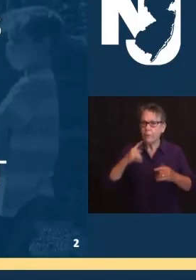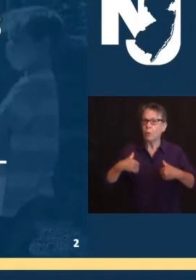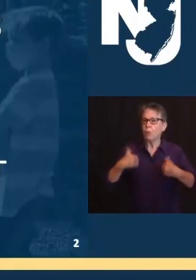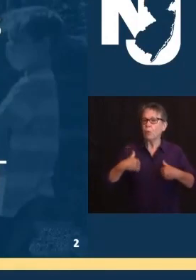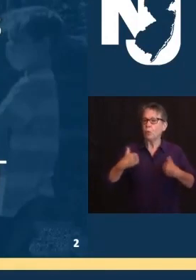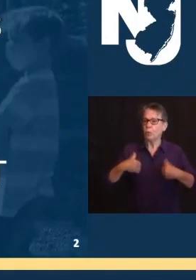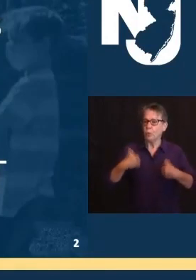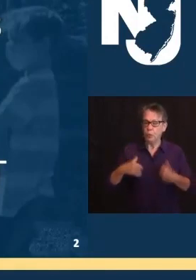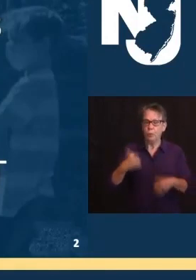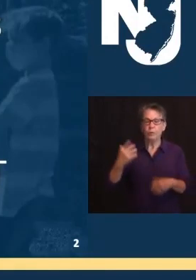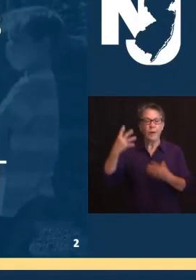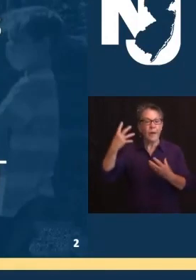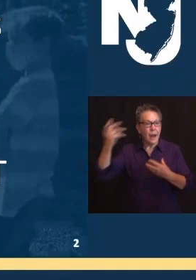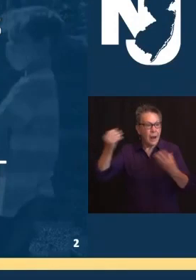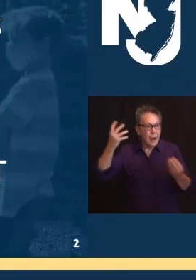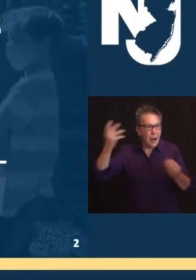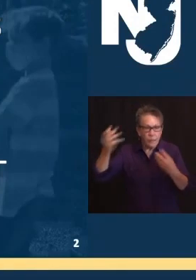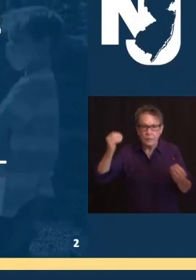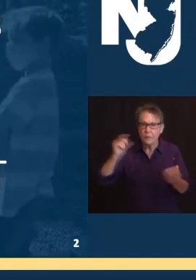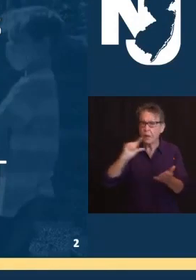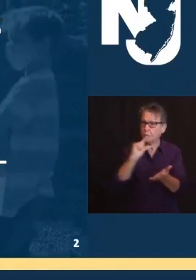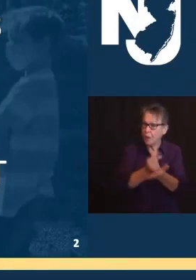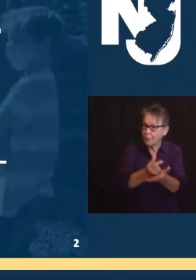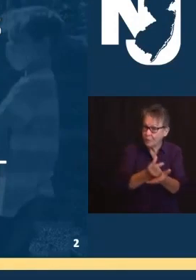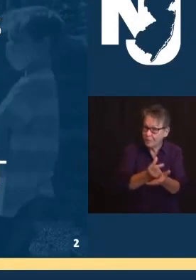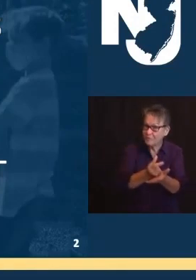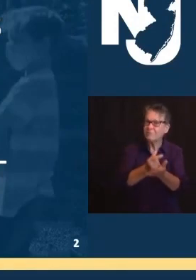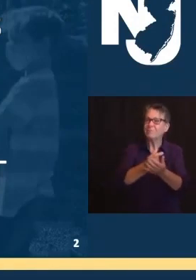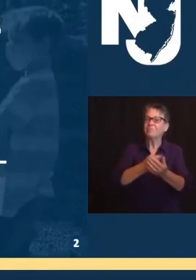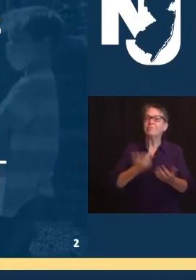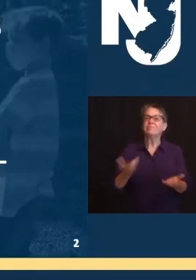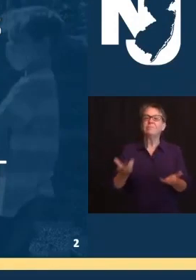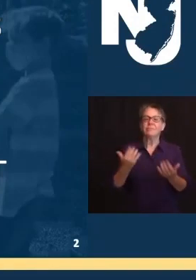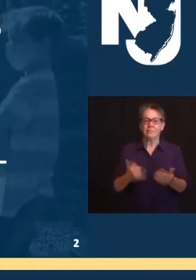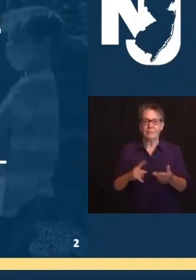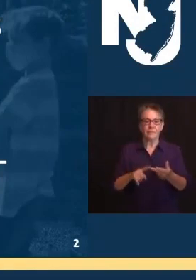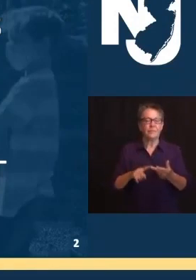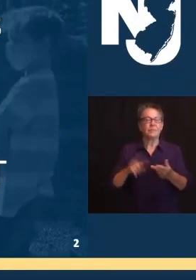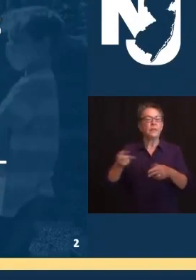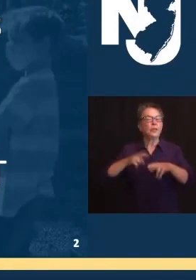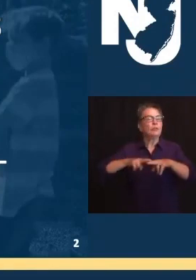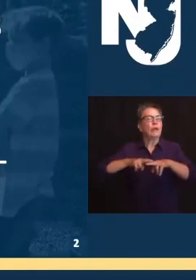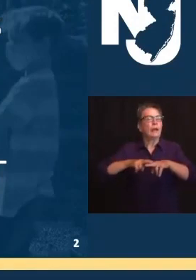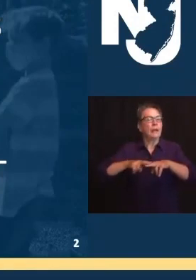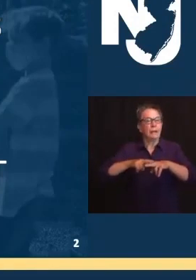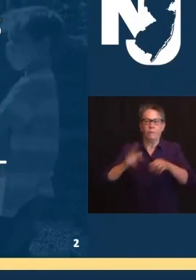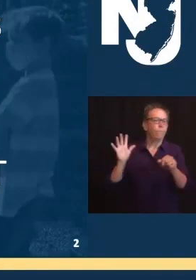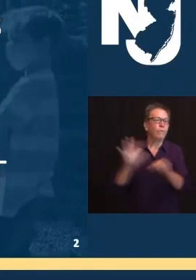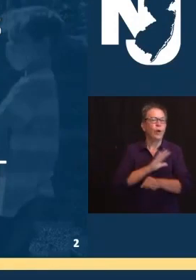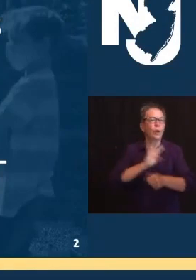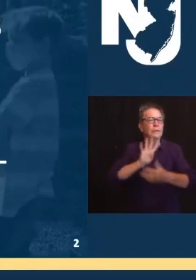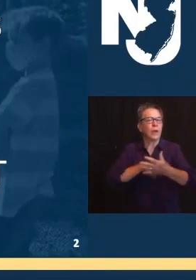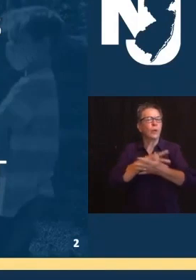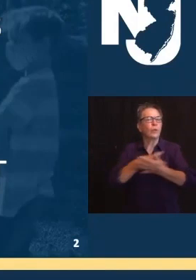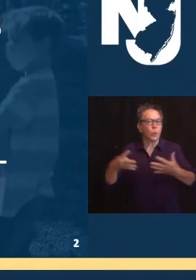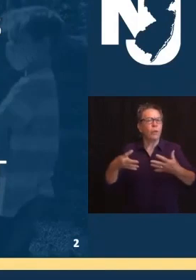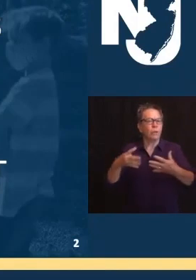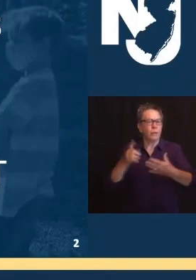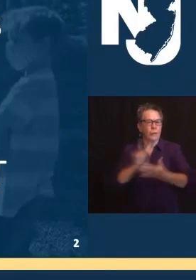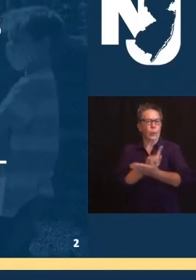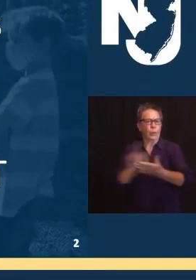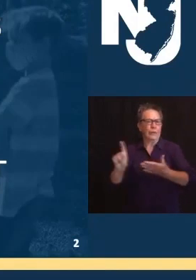held to celebrate the class of 2020, and NJ Transit returned to its full weekday schedule. We are